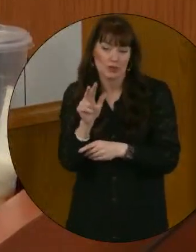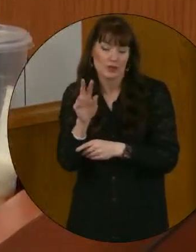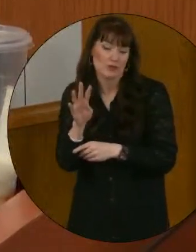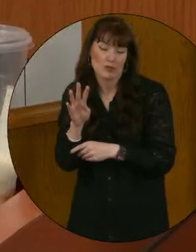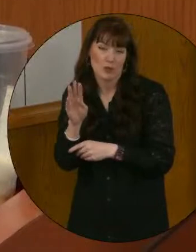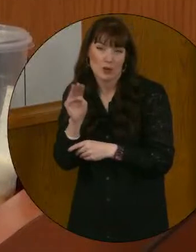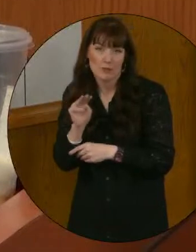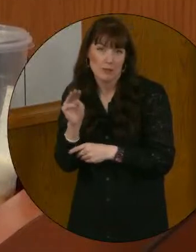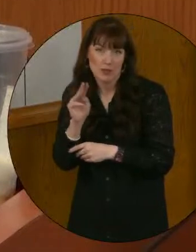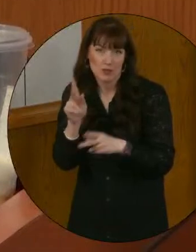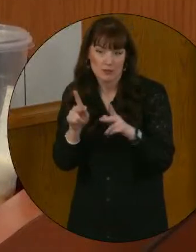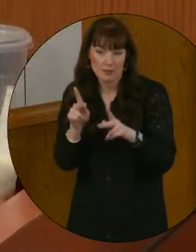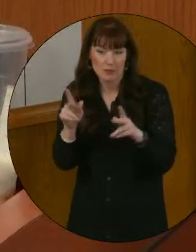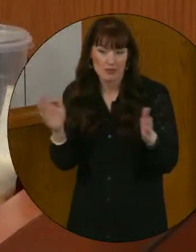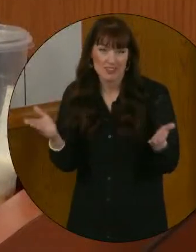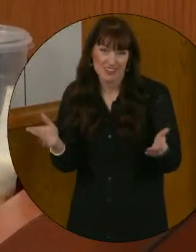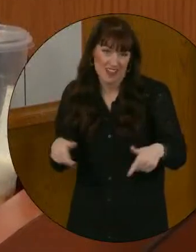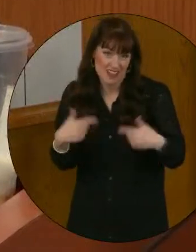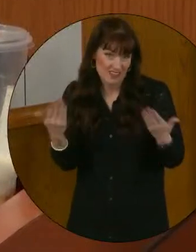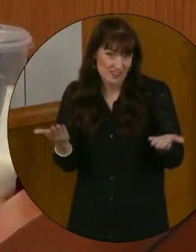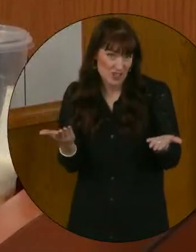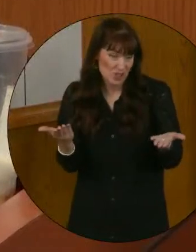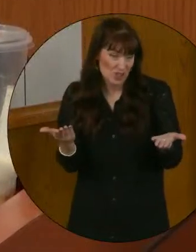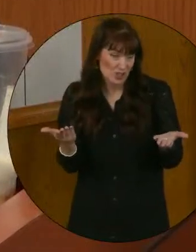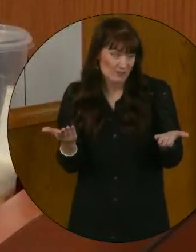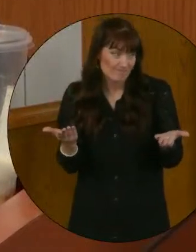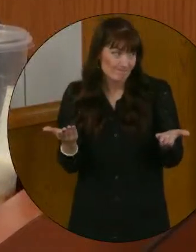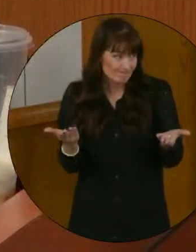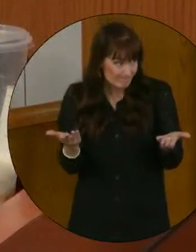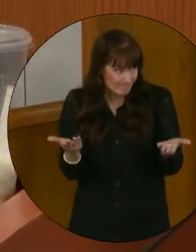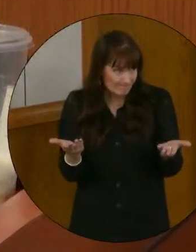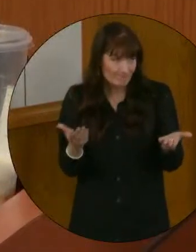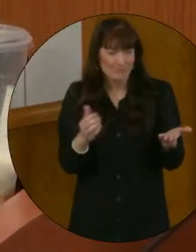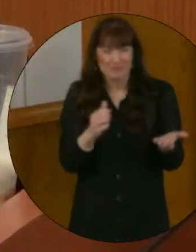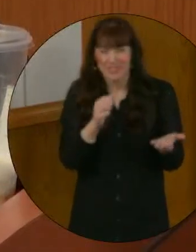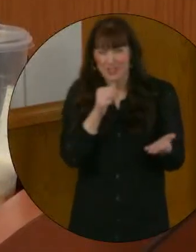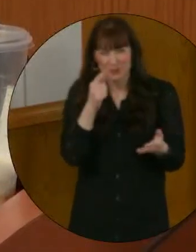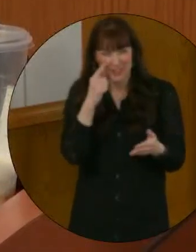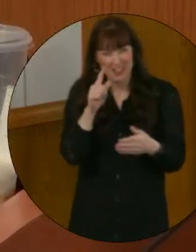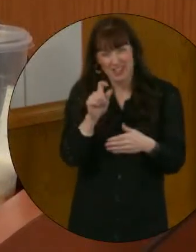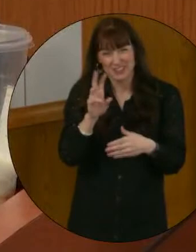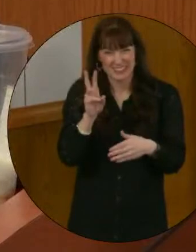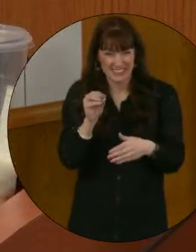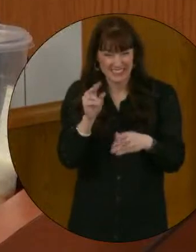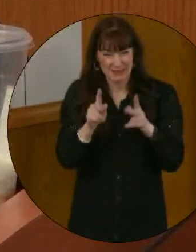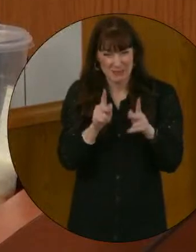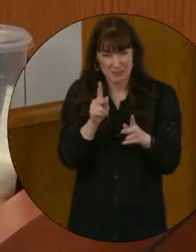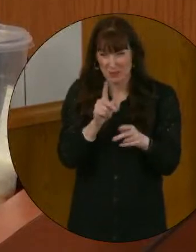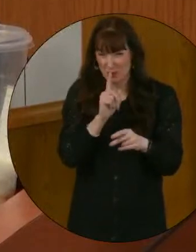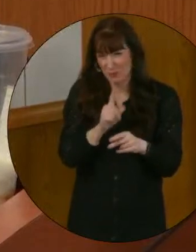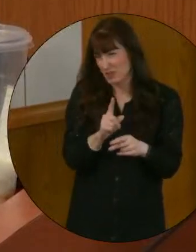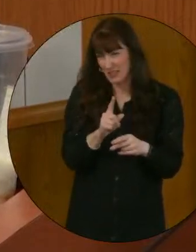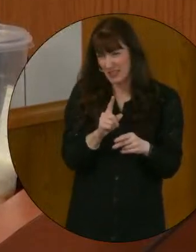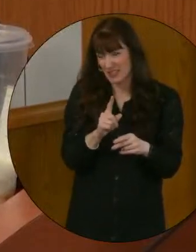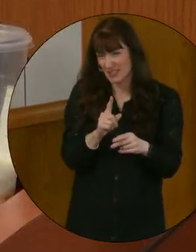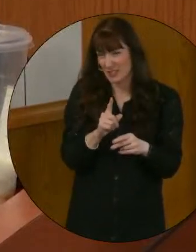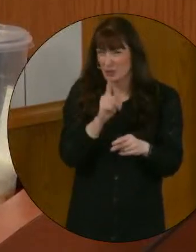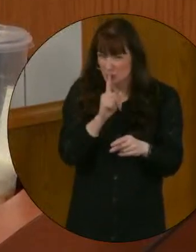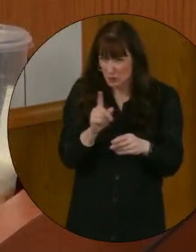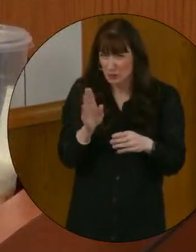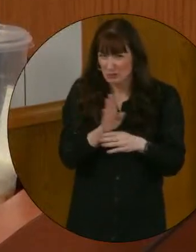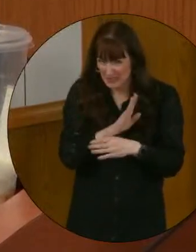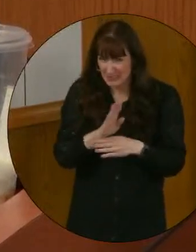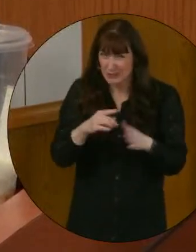Clark County. I don't think 160 people fairly represent